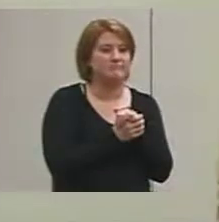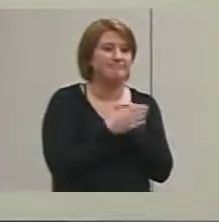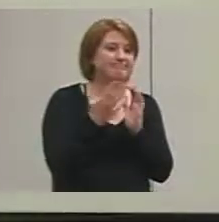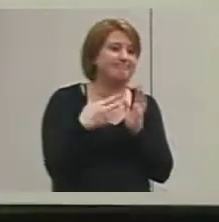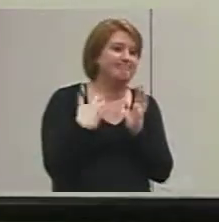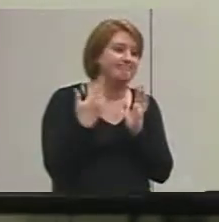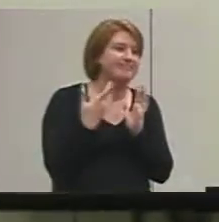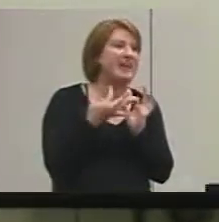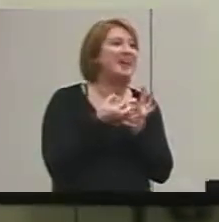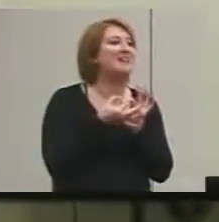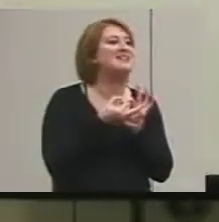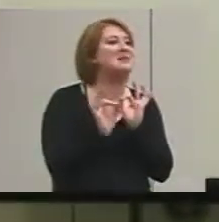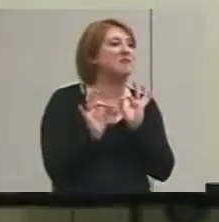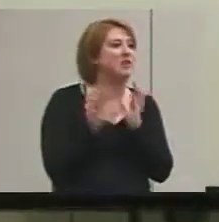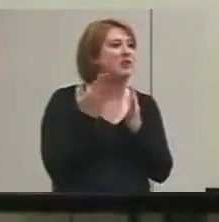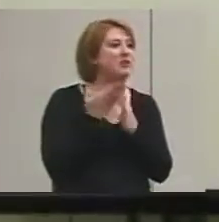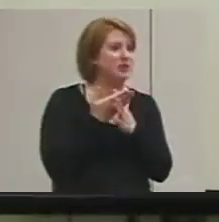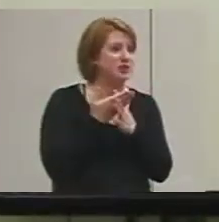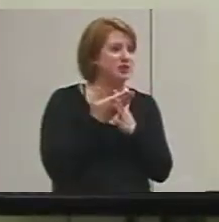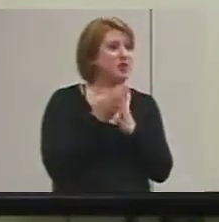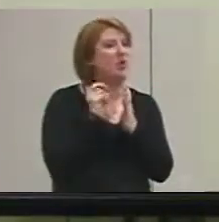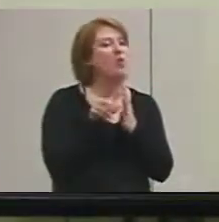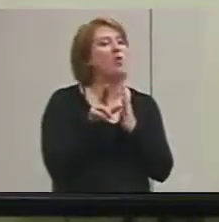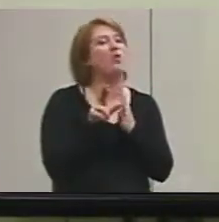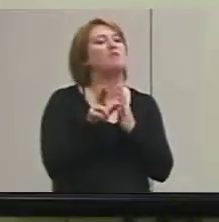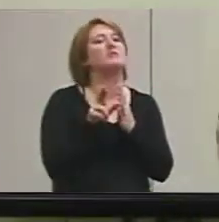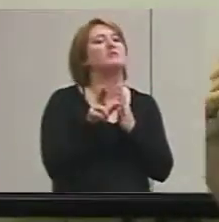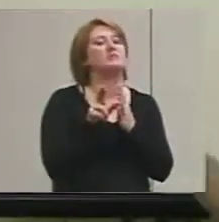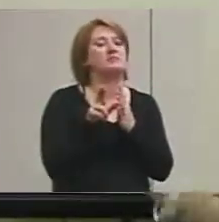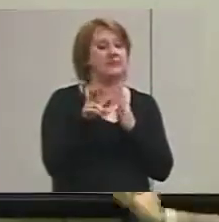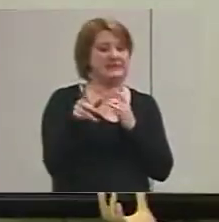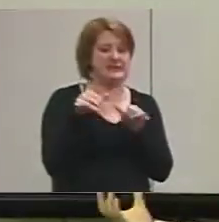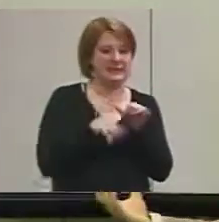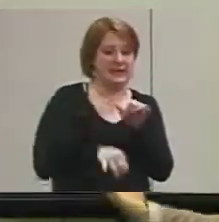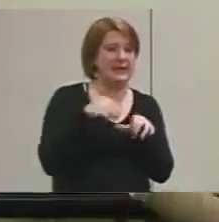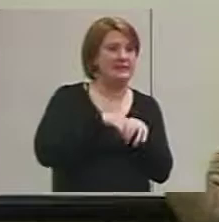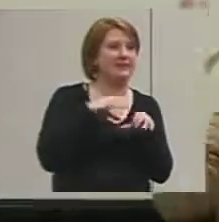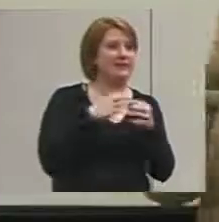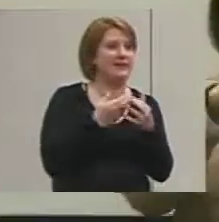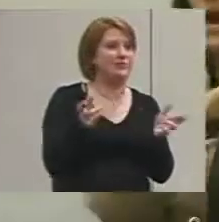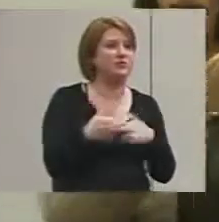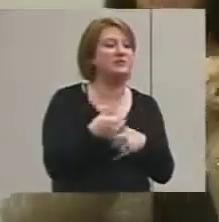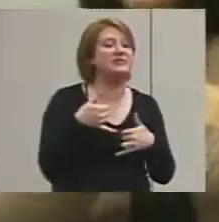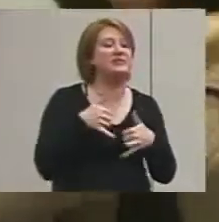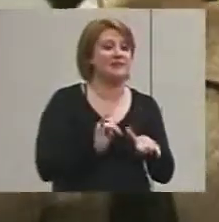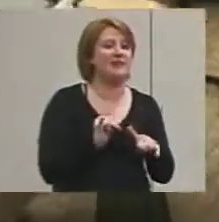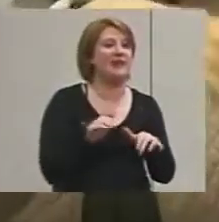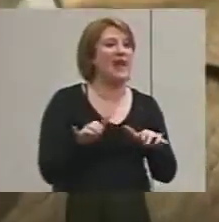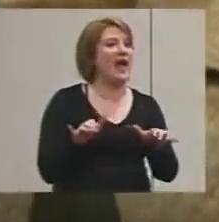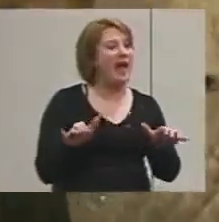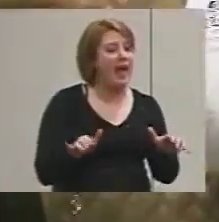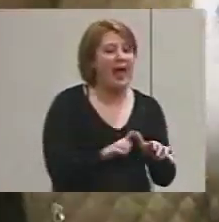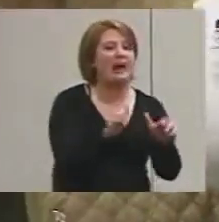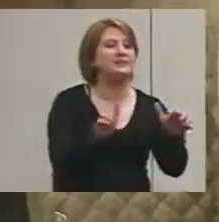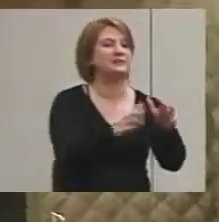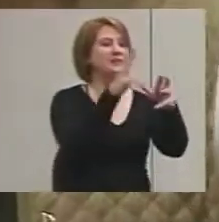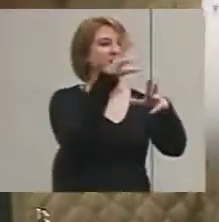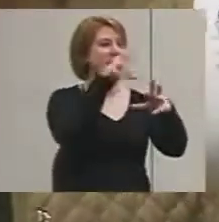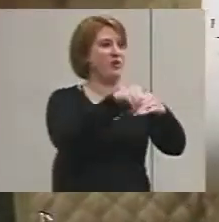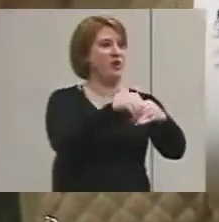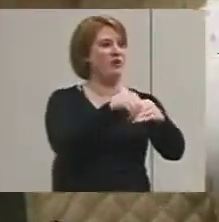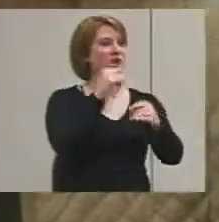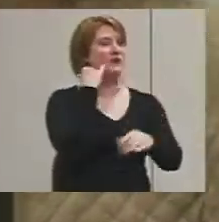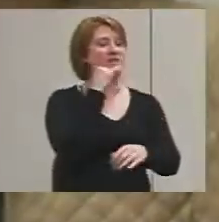the simplest interventions, or keeping him in the classroom so that he can still be actively involved. If he's